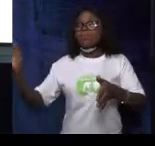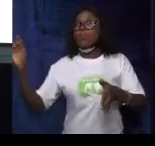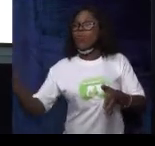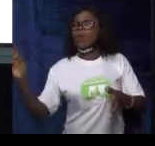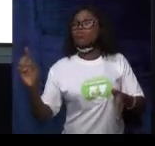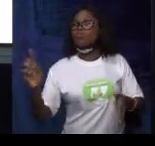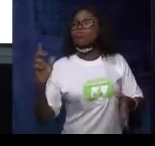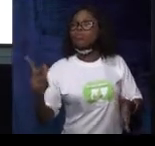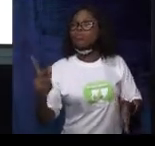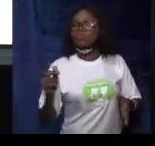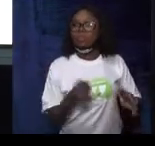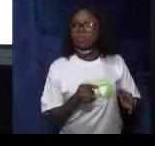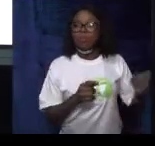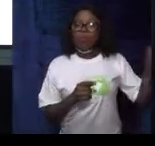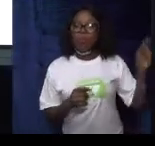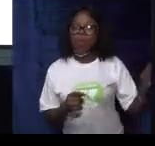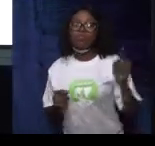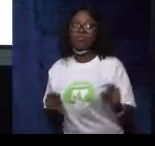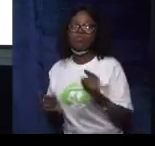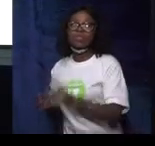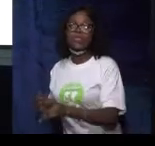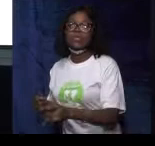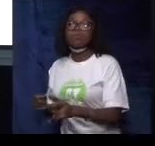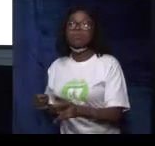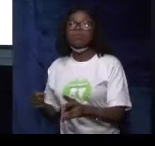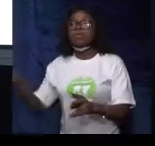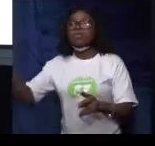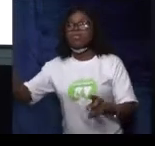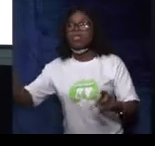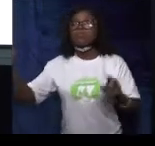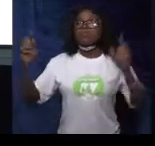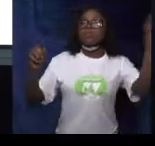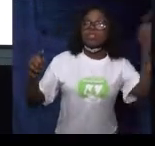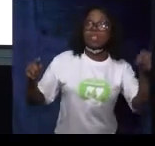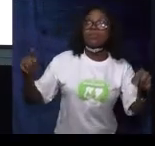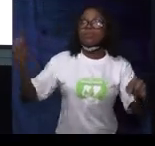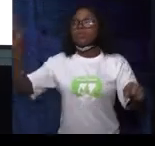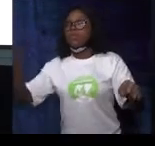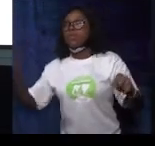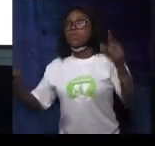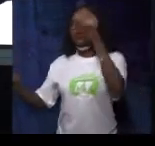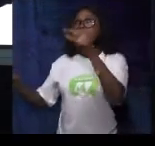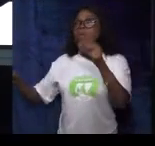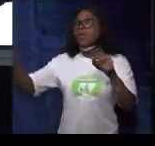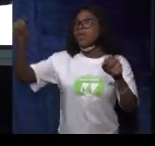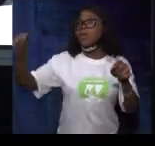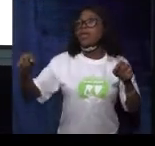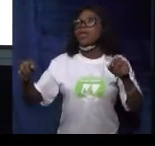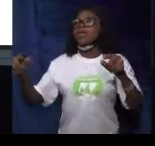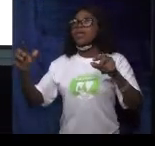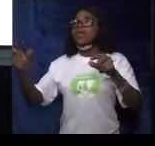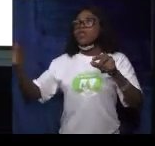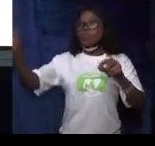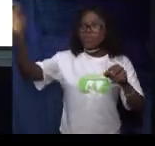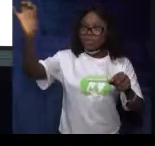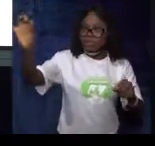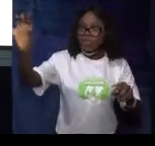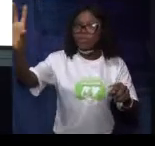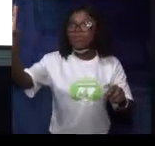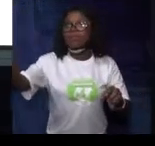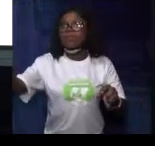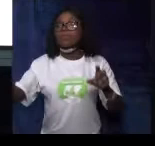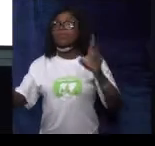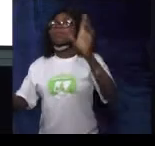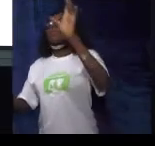median. Which is because if you look at this data set and you circle one from here and circle one from the other end, circle one from the left, I